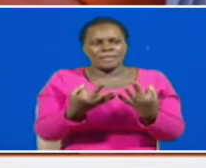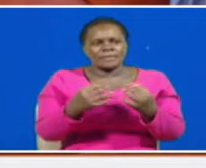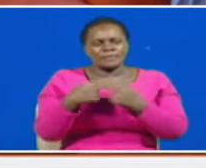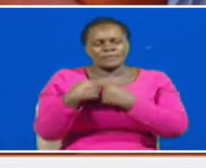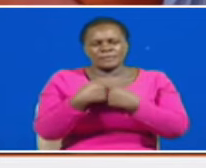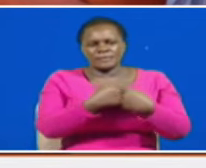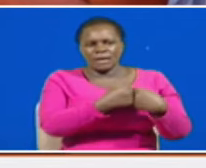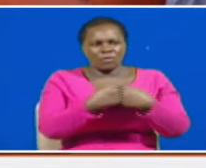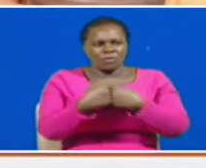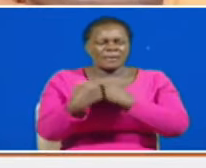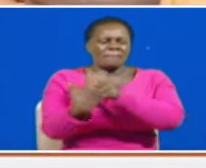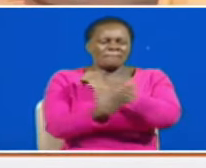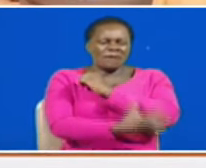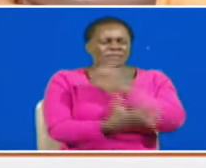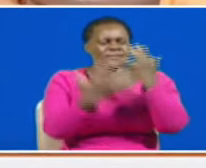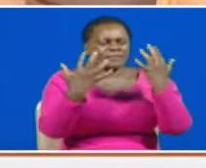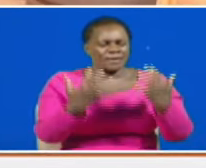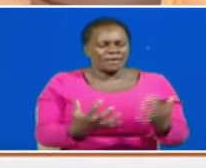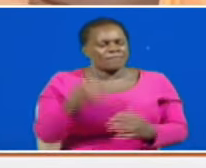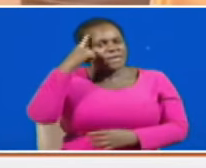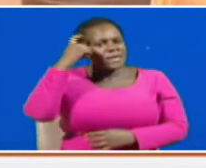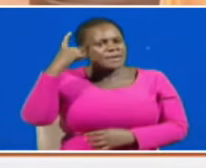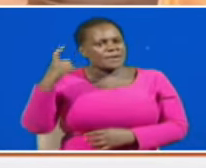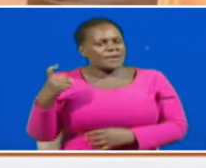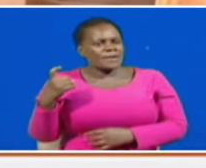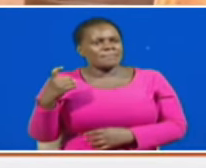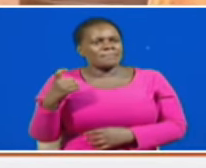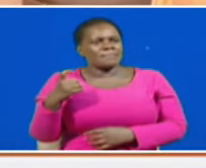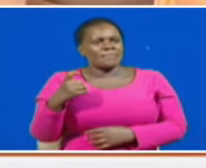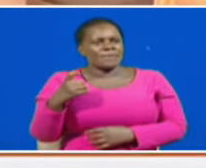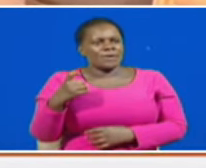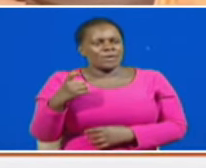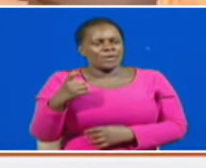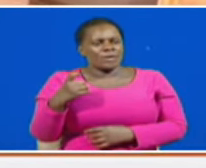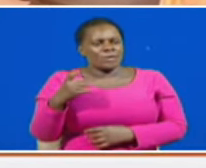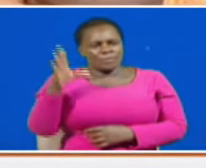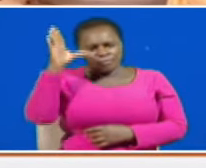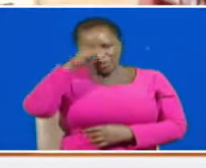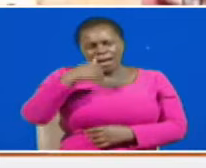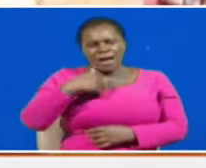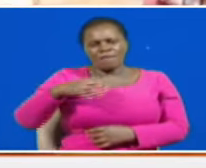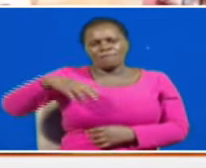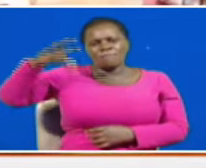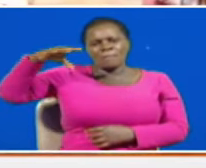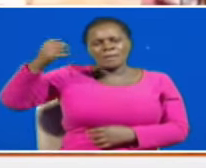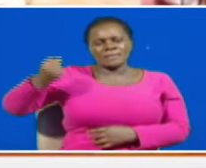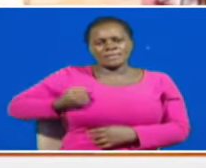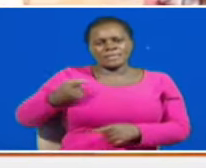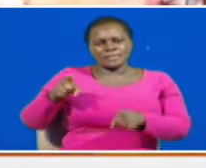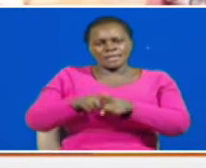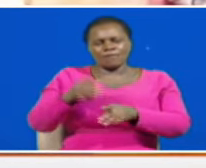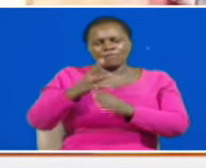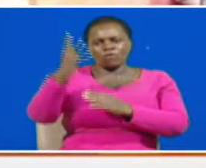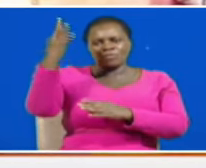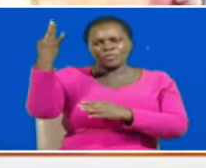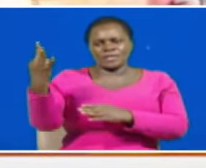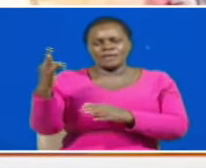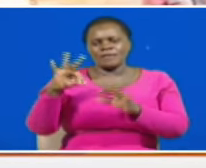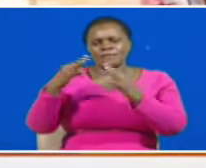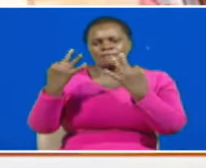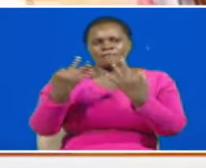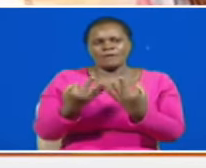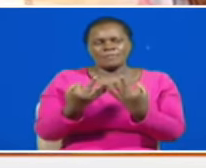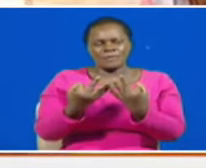with object poverty, her dream father fades away given that she has an elder sister in Form 3. The family